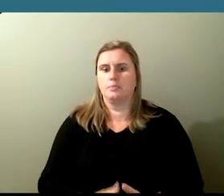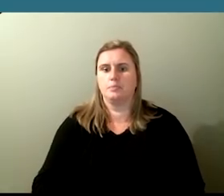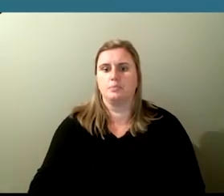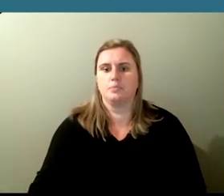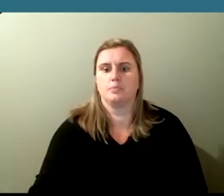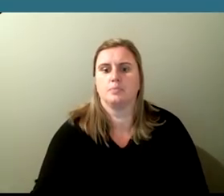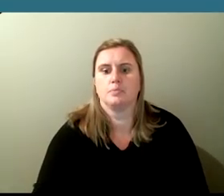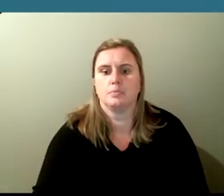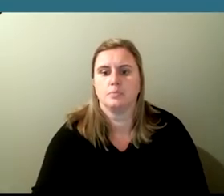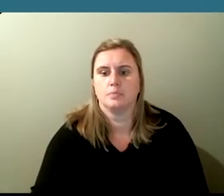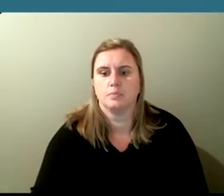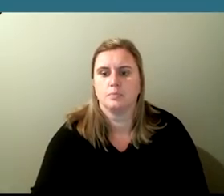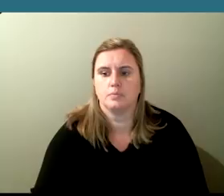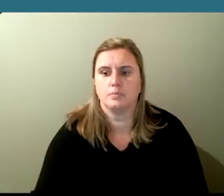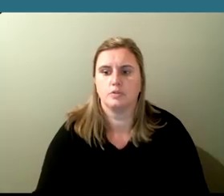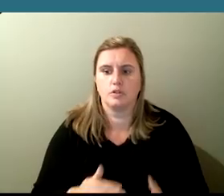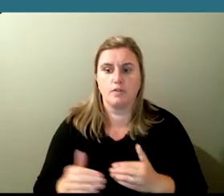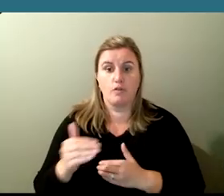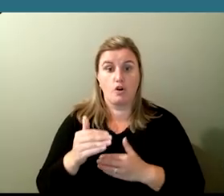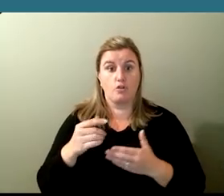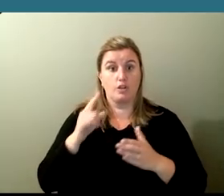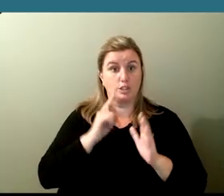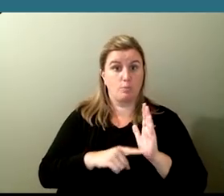So to further explore the